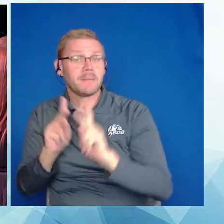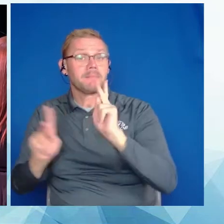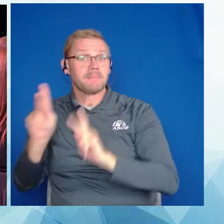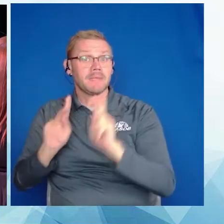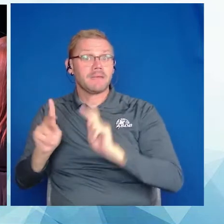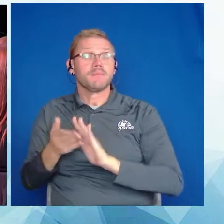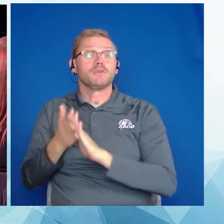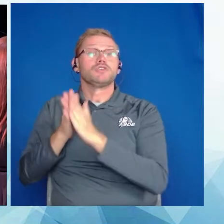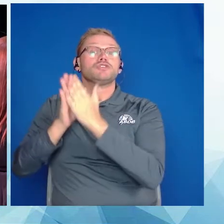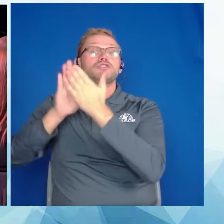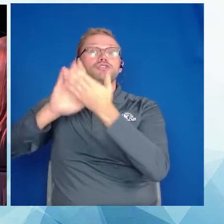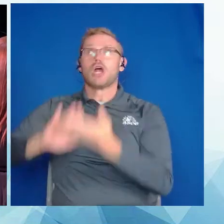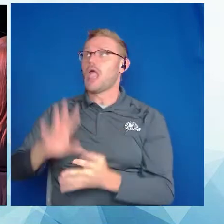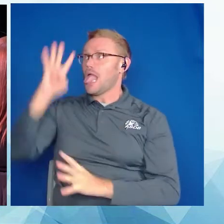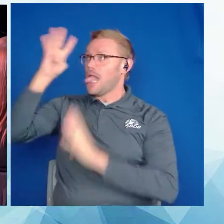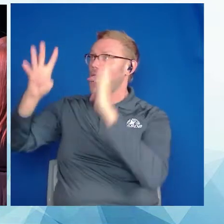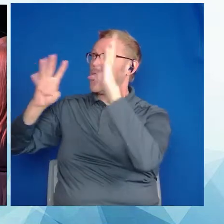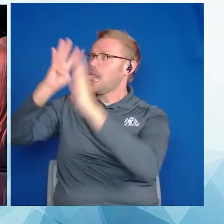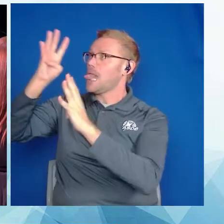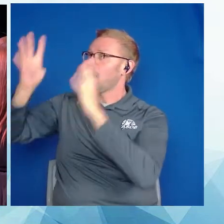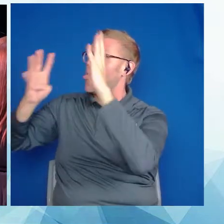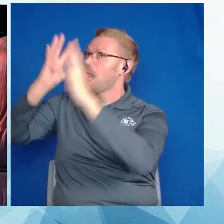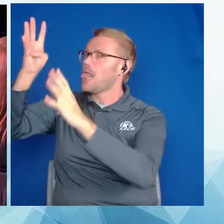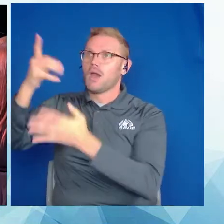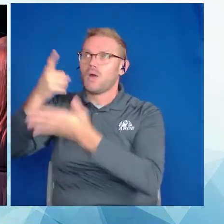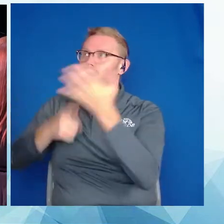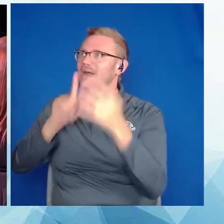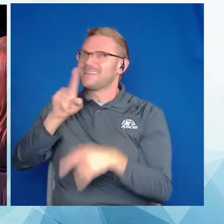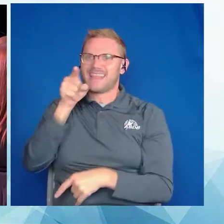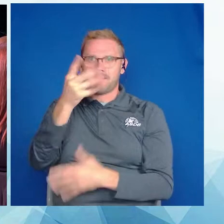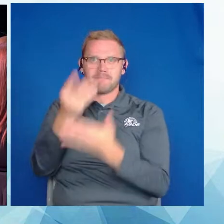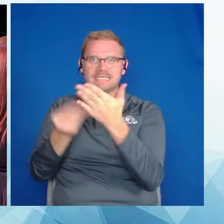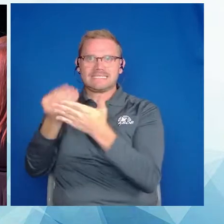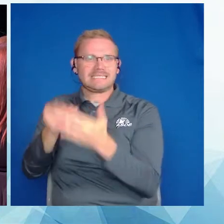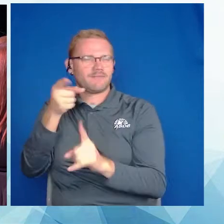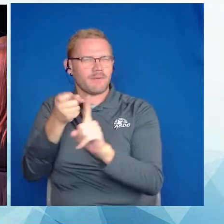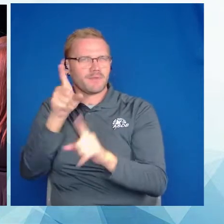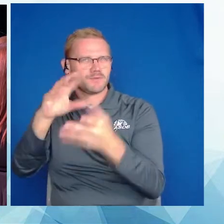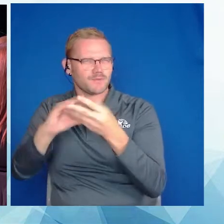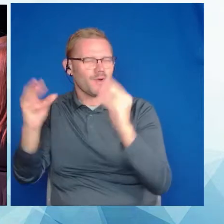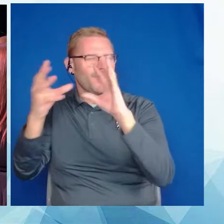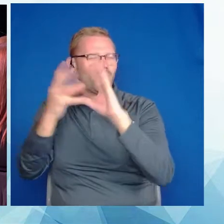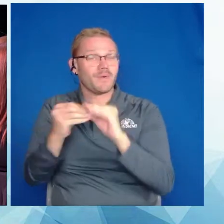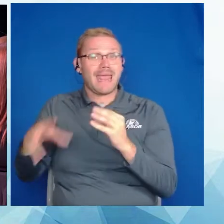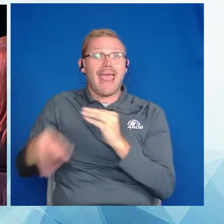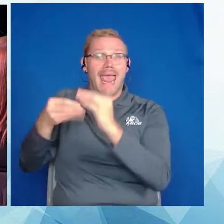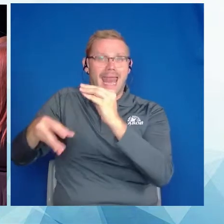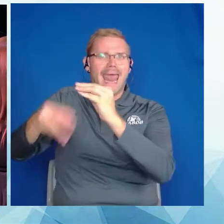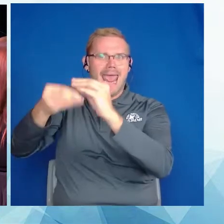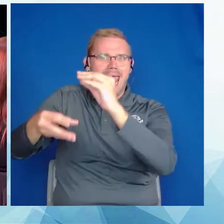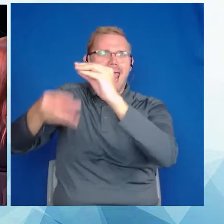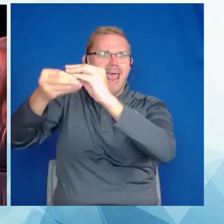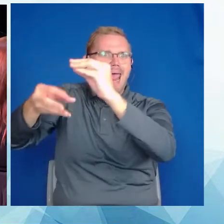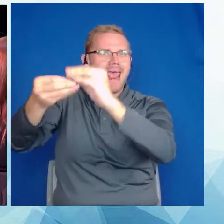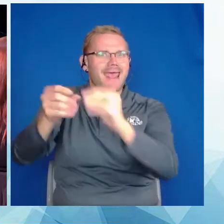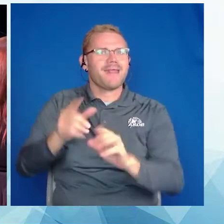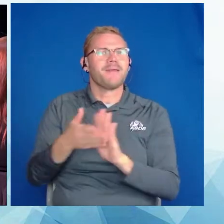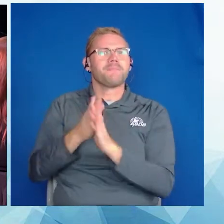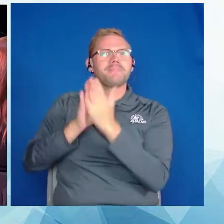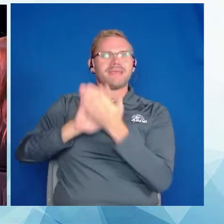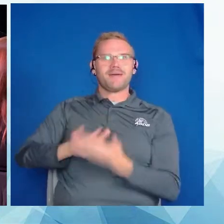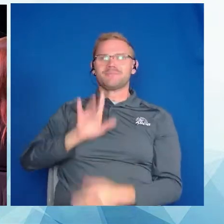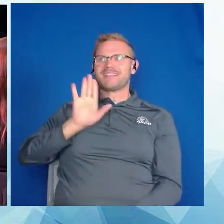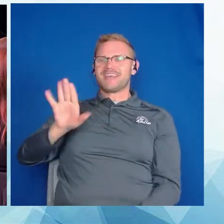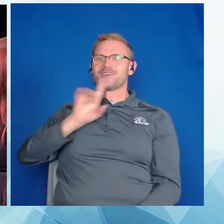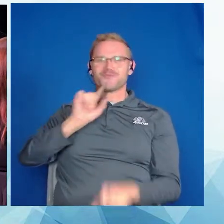start to add on other information. It then becomes their